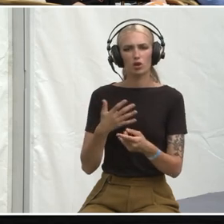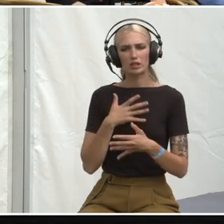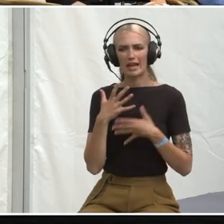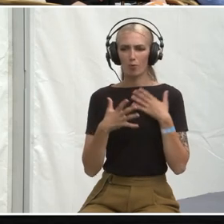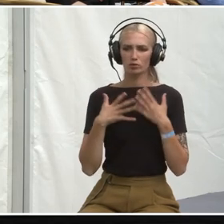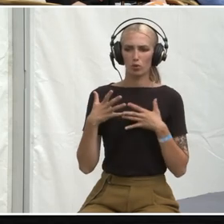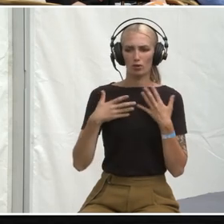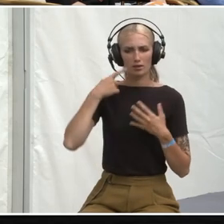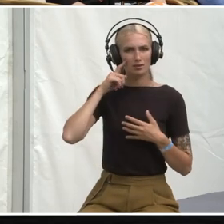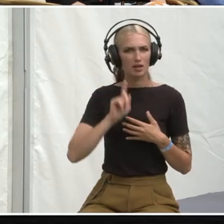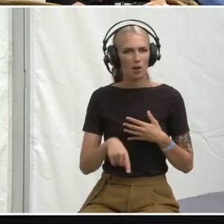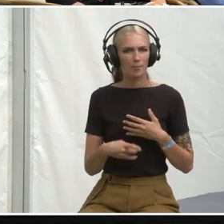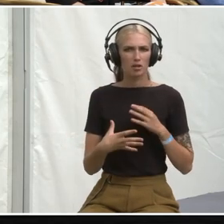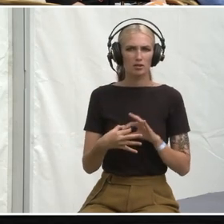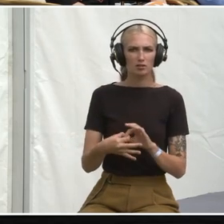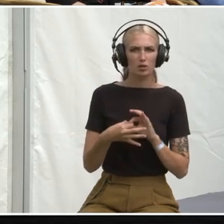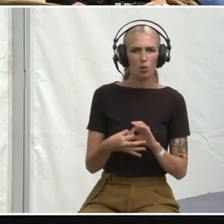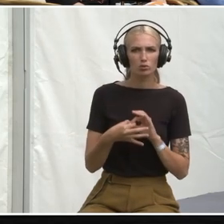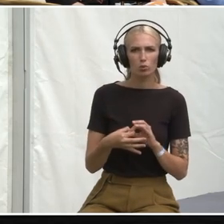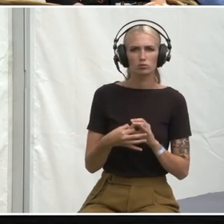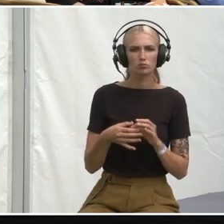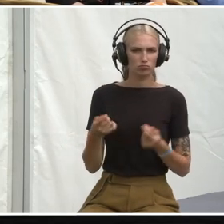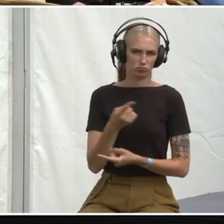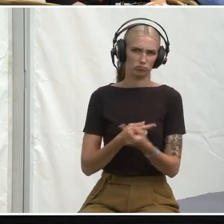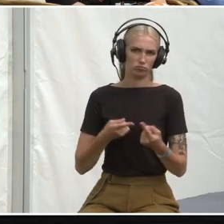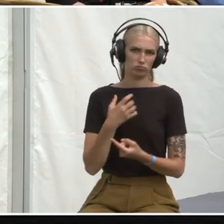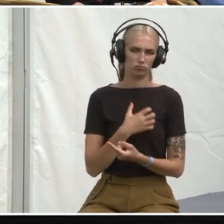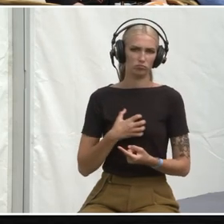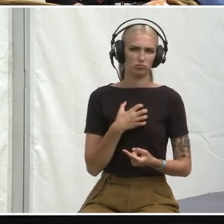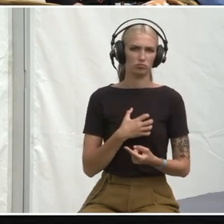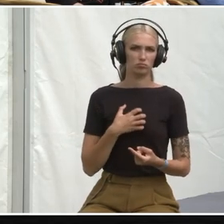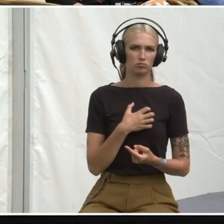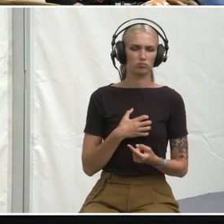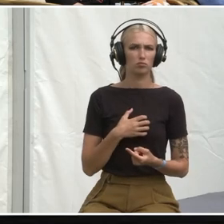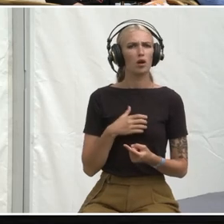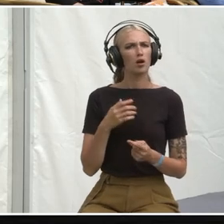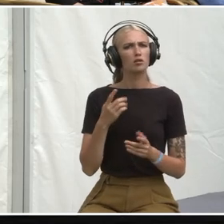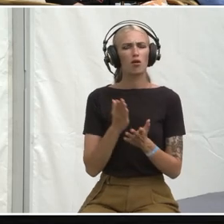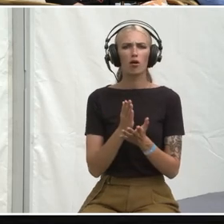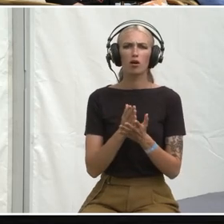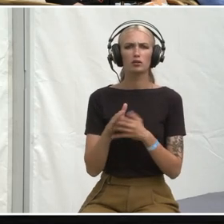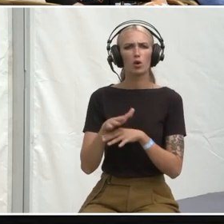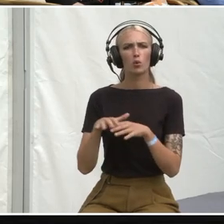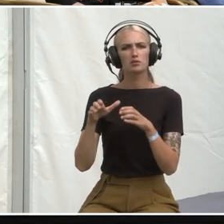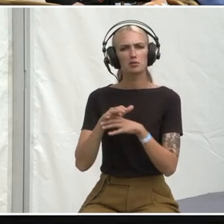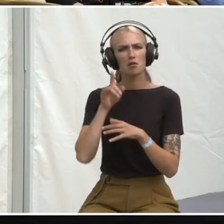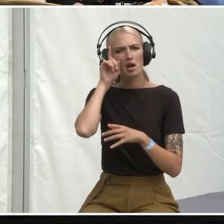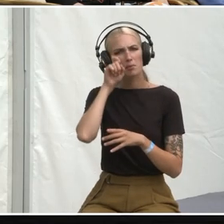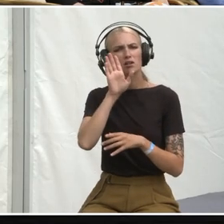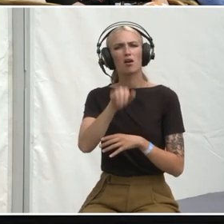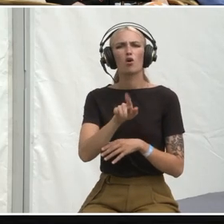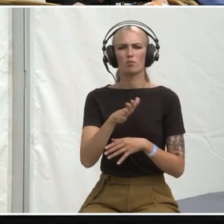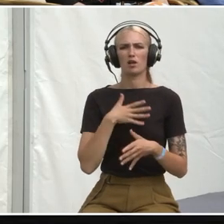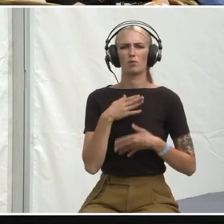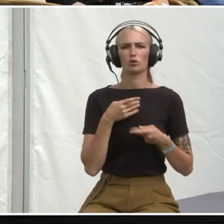also that there is a constant talk, and there's also a constant expectation that you are emotionally in control,